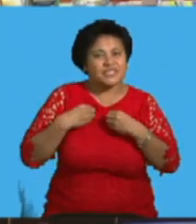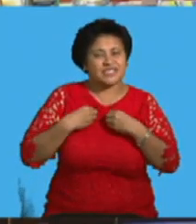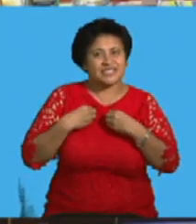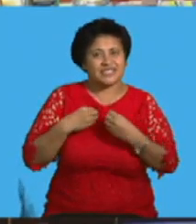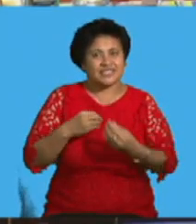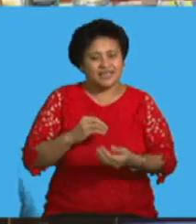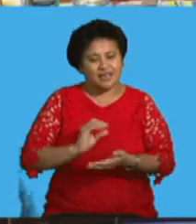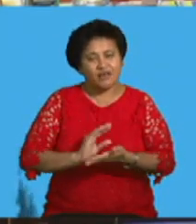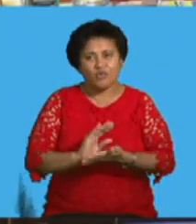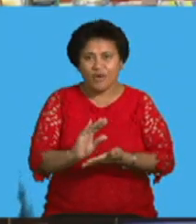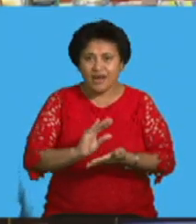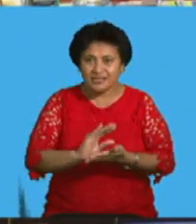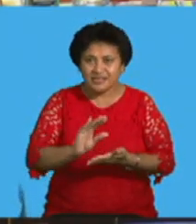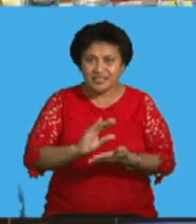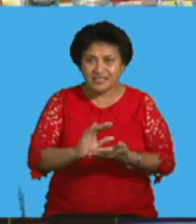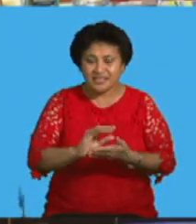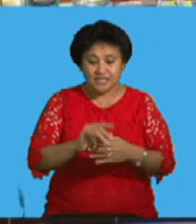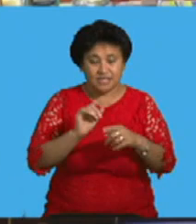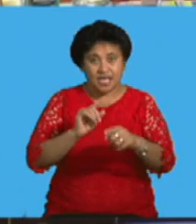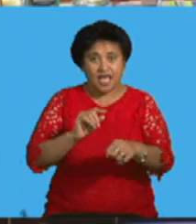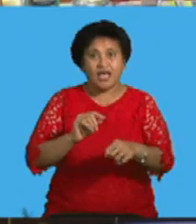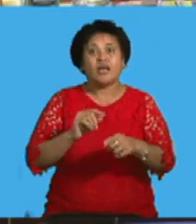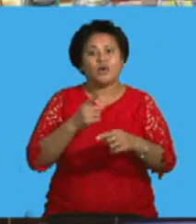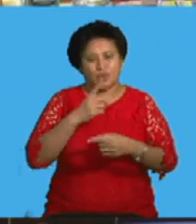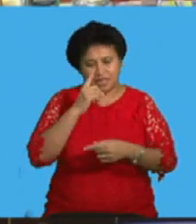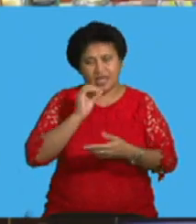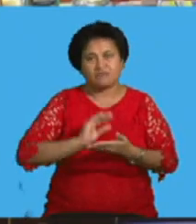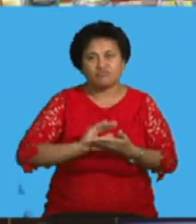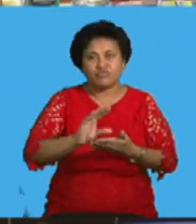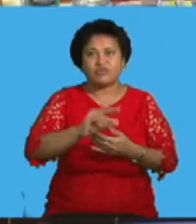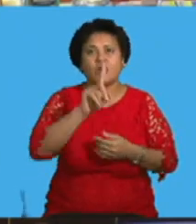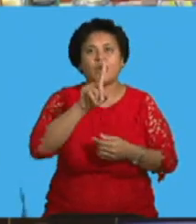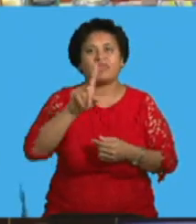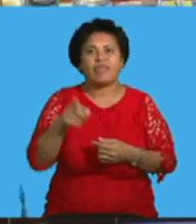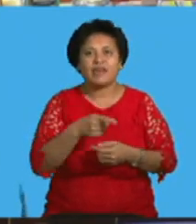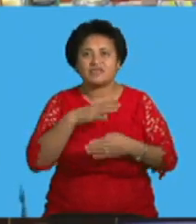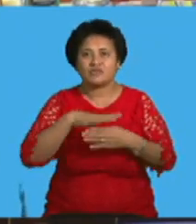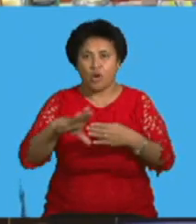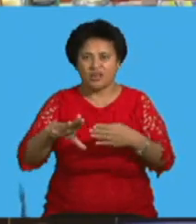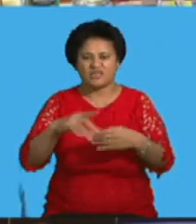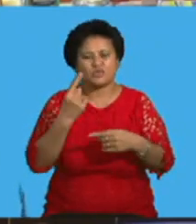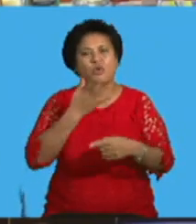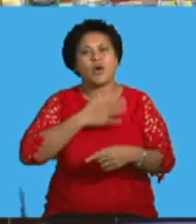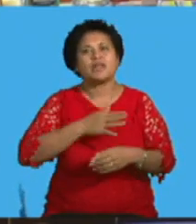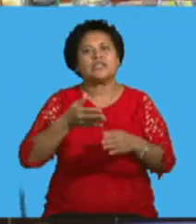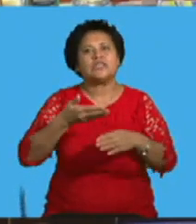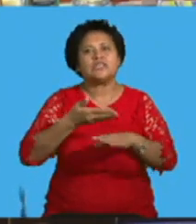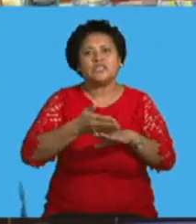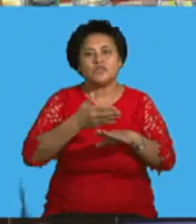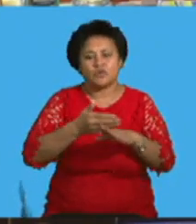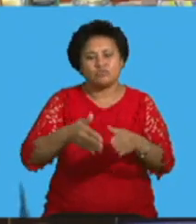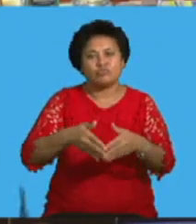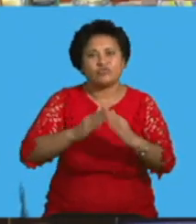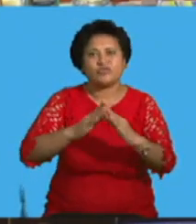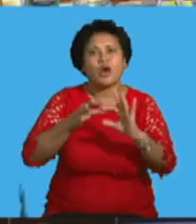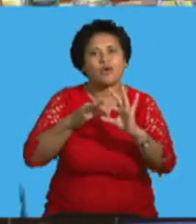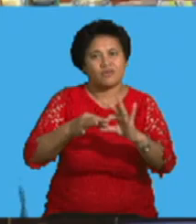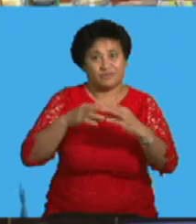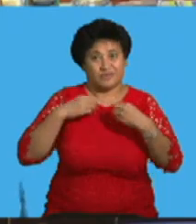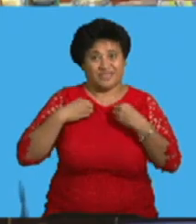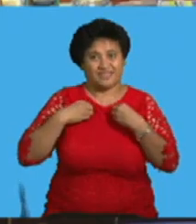application grants of up to 1,000 for startups and assistance for existing micro and small